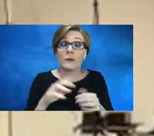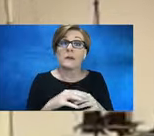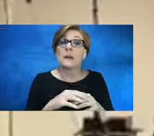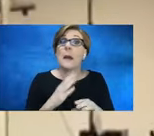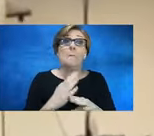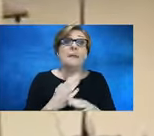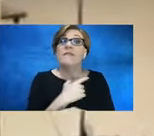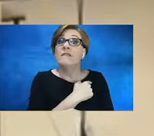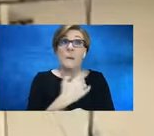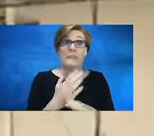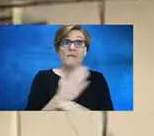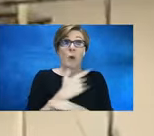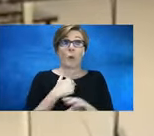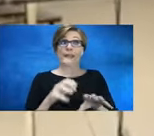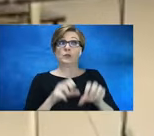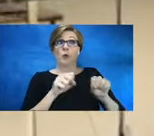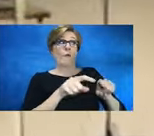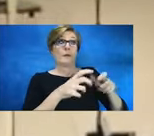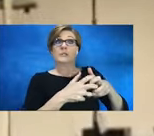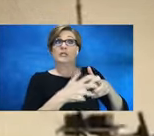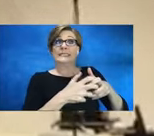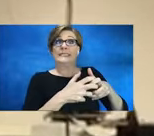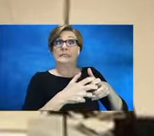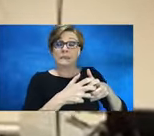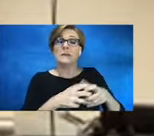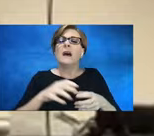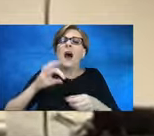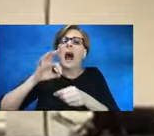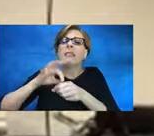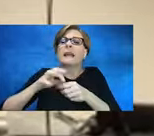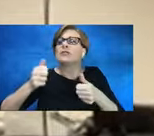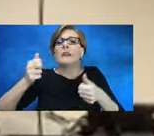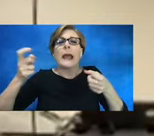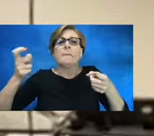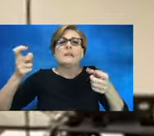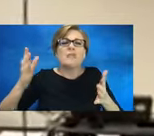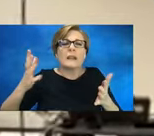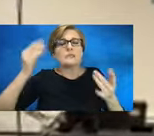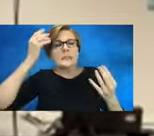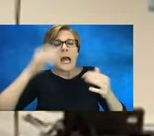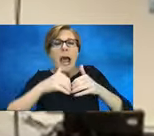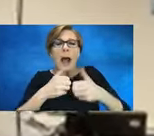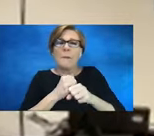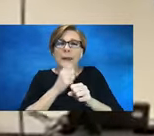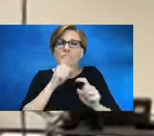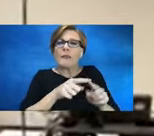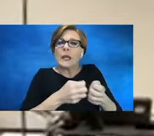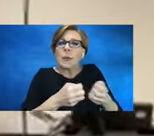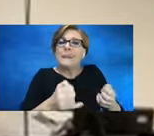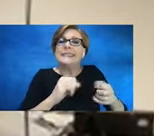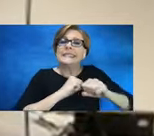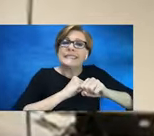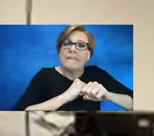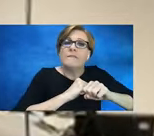take custody of these machines, election administrators are thinking about the security, reliability, and integrity of that equipment